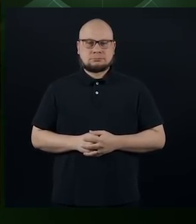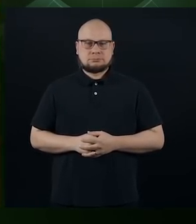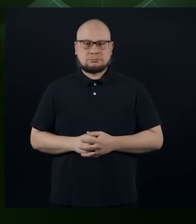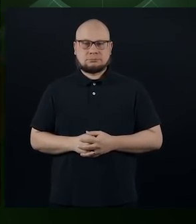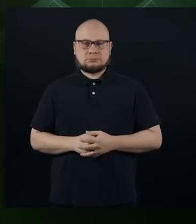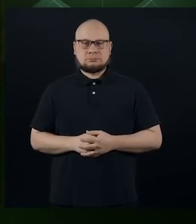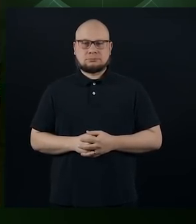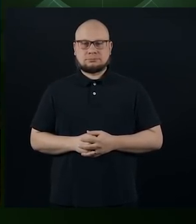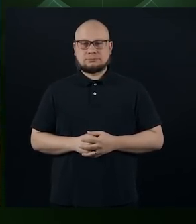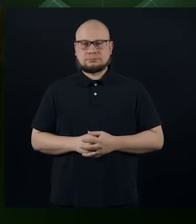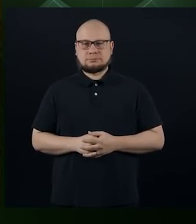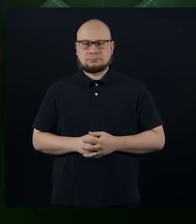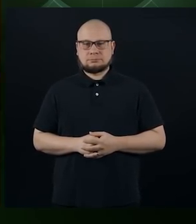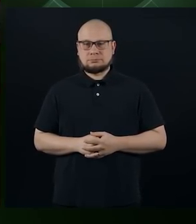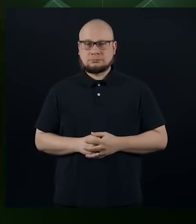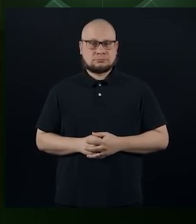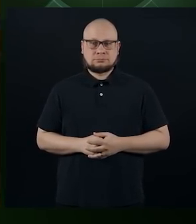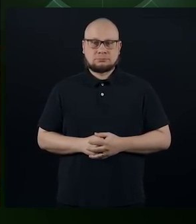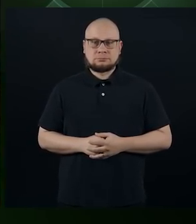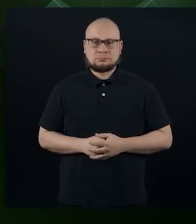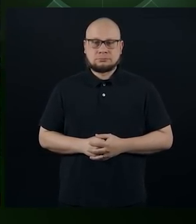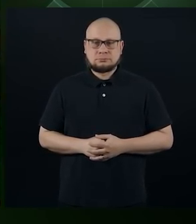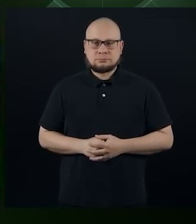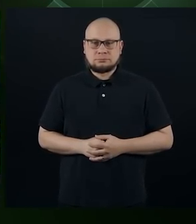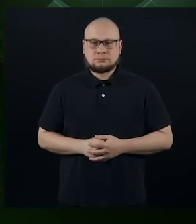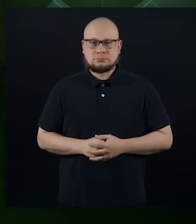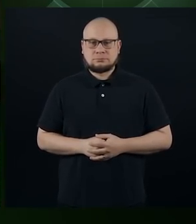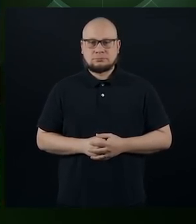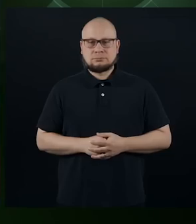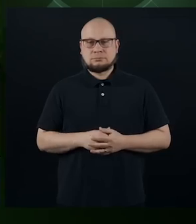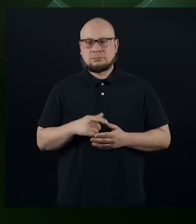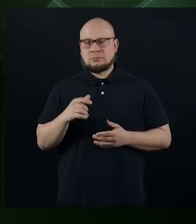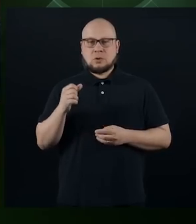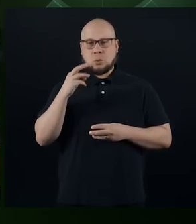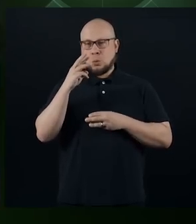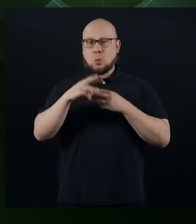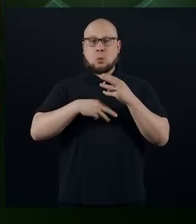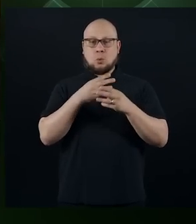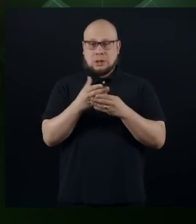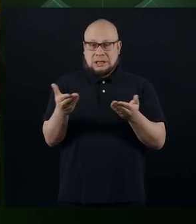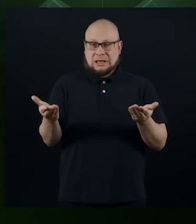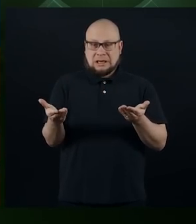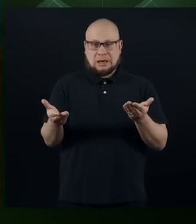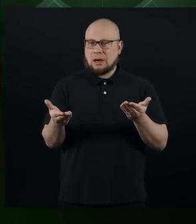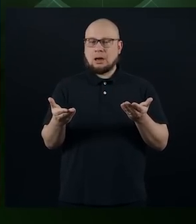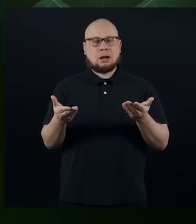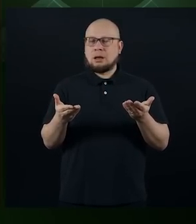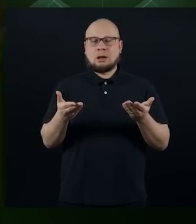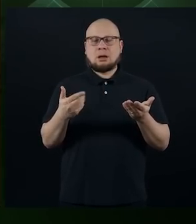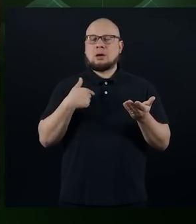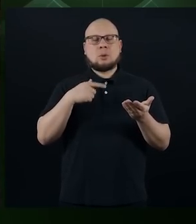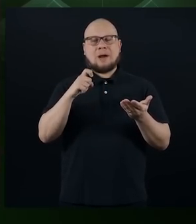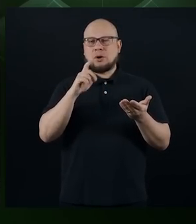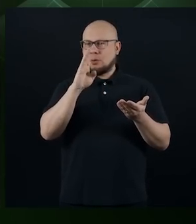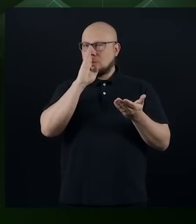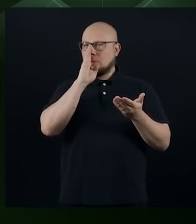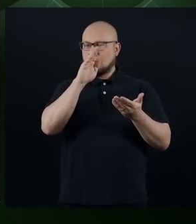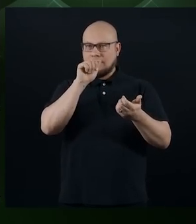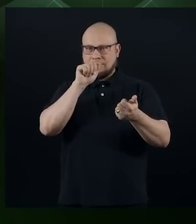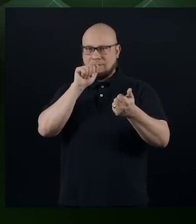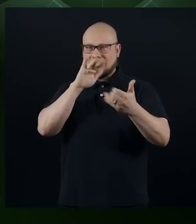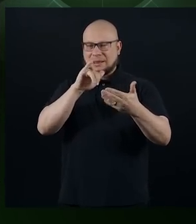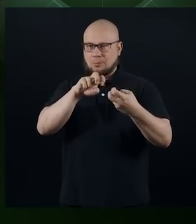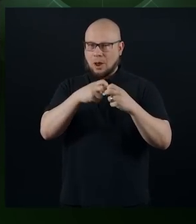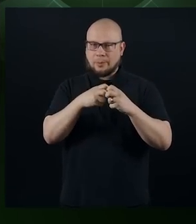A world without the eternal abyss is a world that refuses to face the truth.